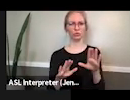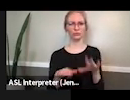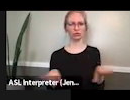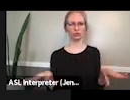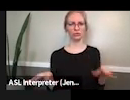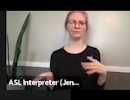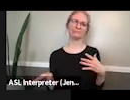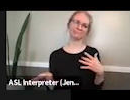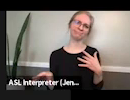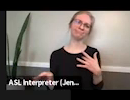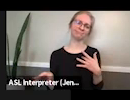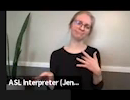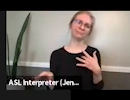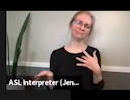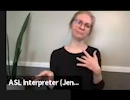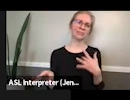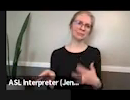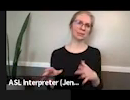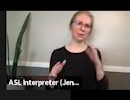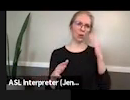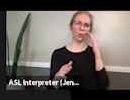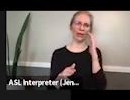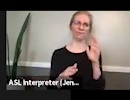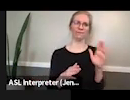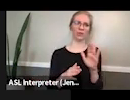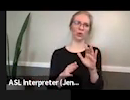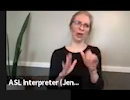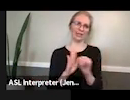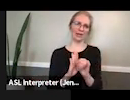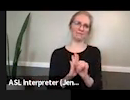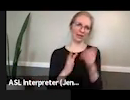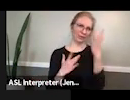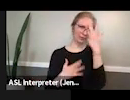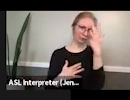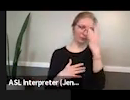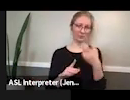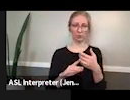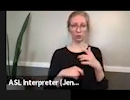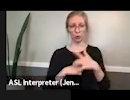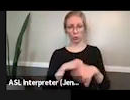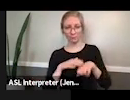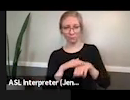the identifiable syndromes. We said extreme prematurity, charge,